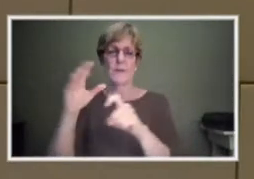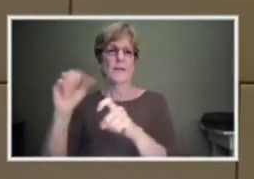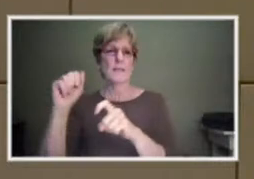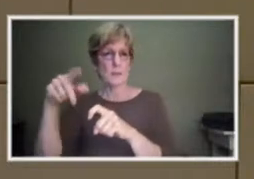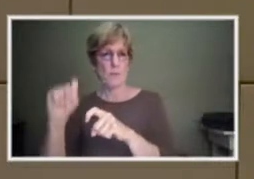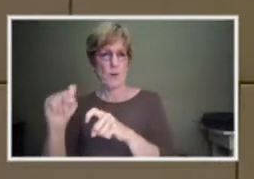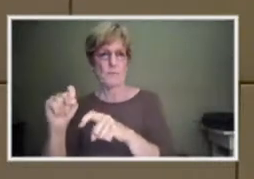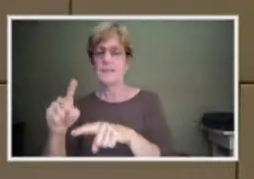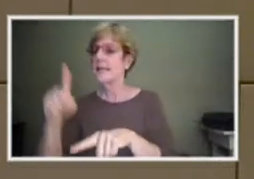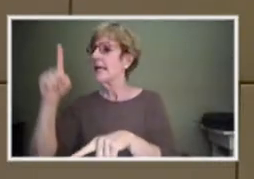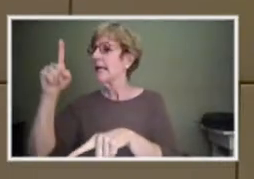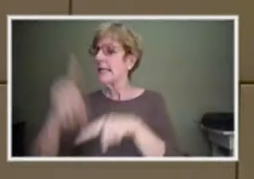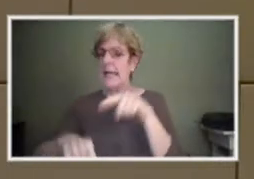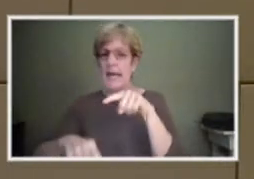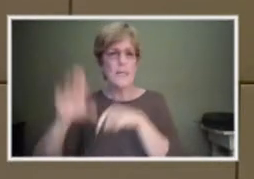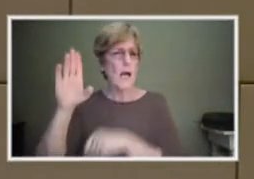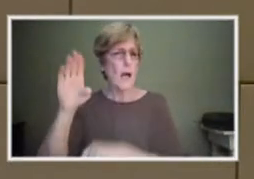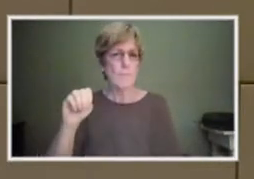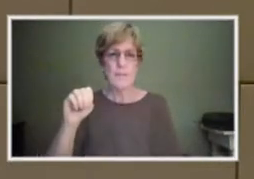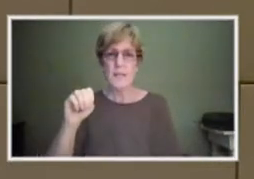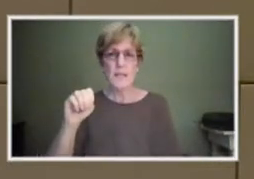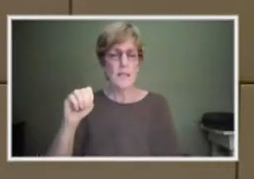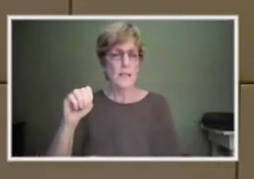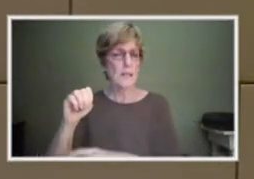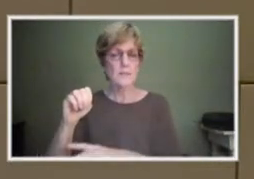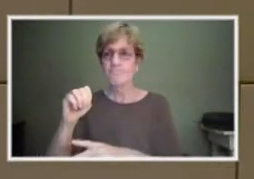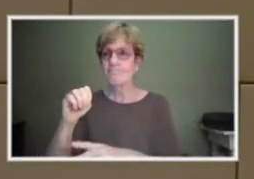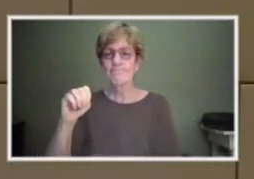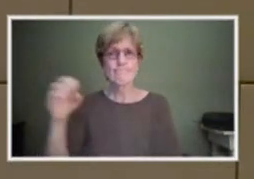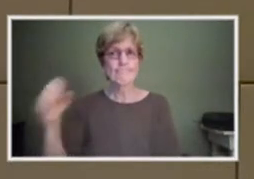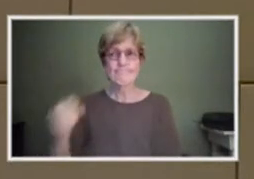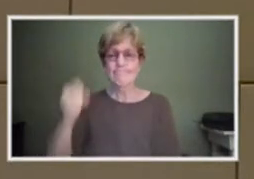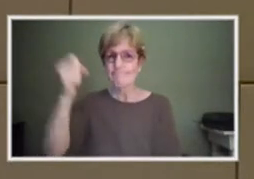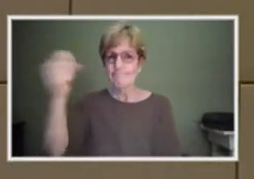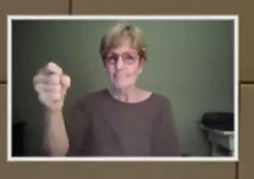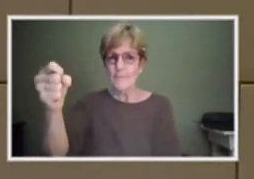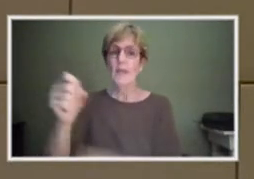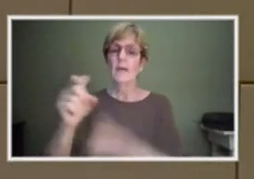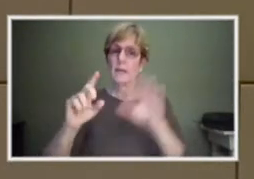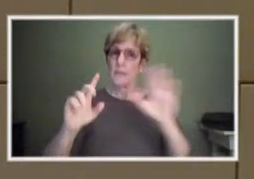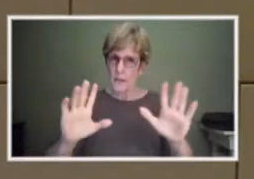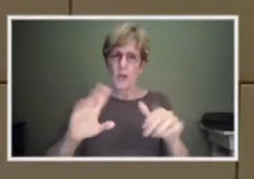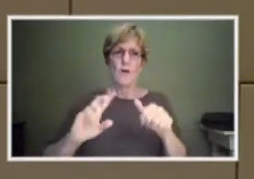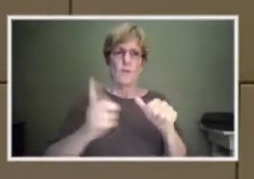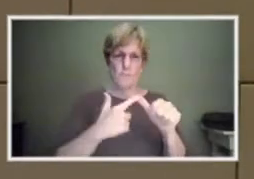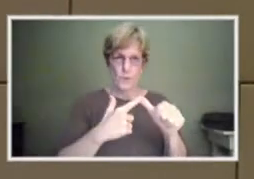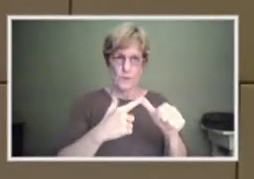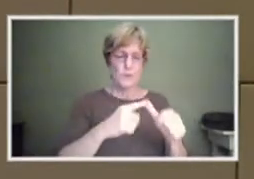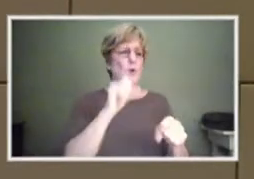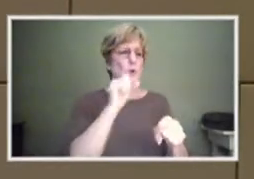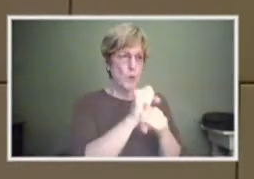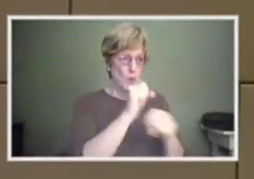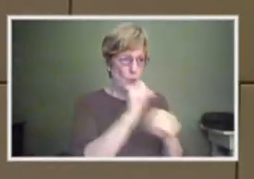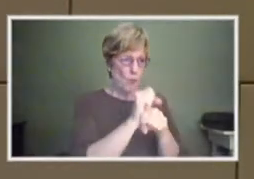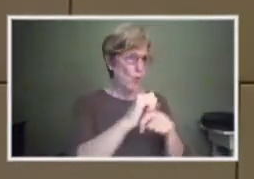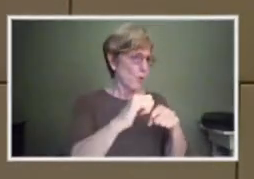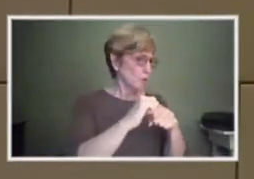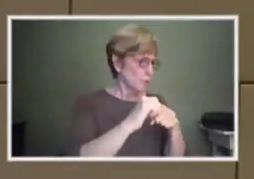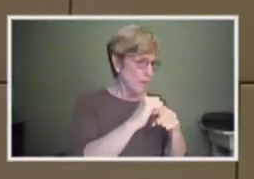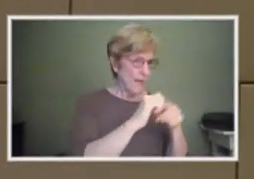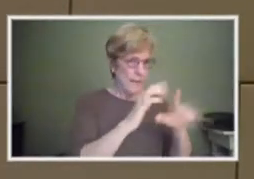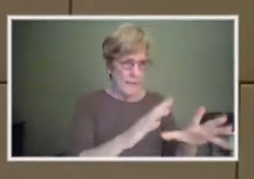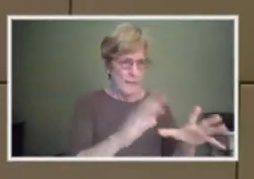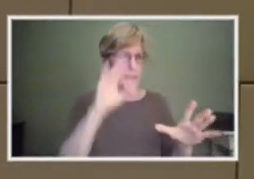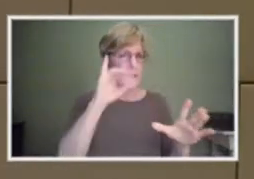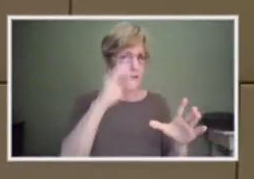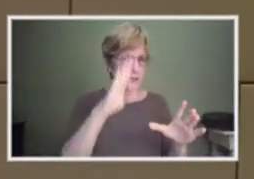be filled unless you go and get the workforce provider for training, get the job